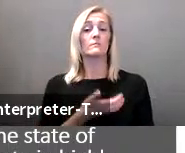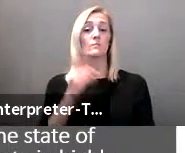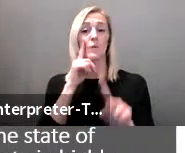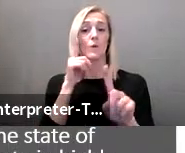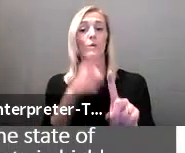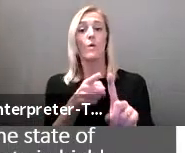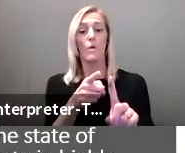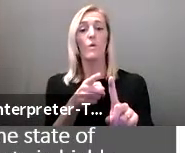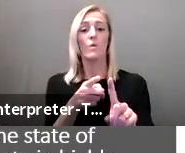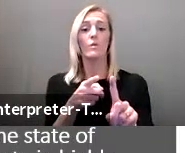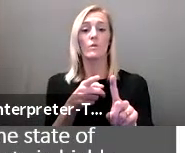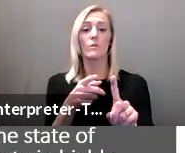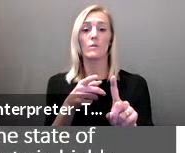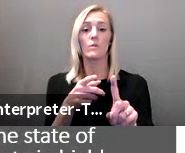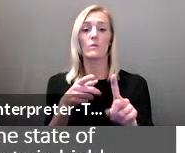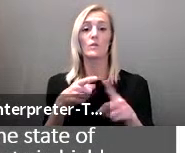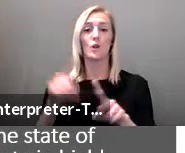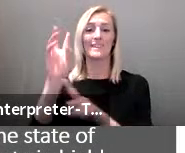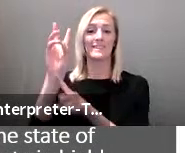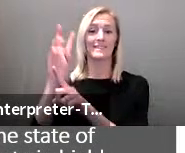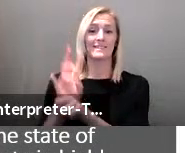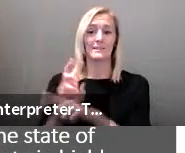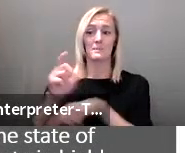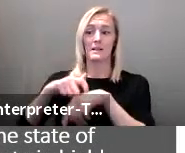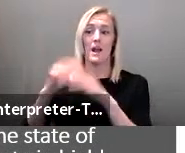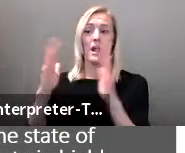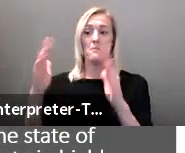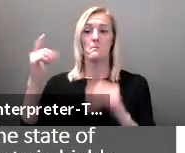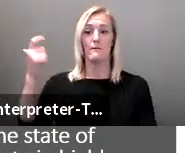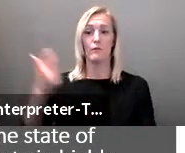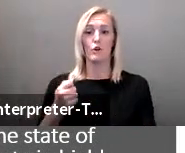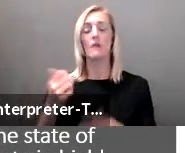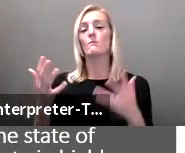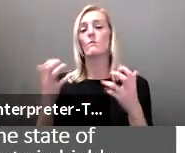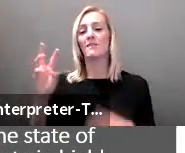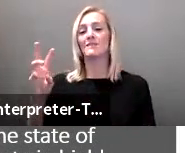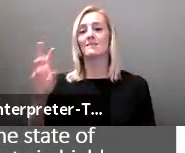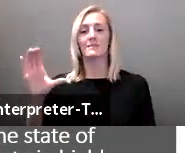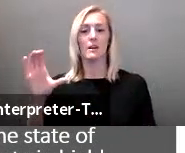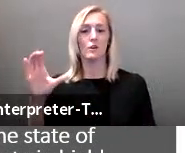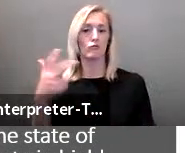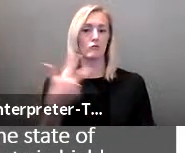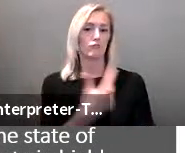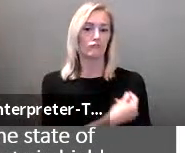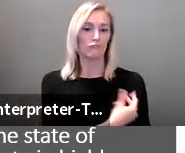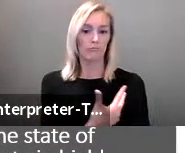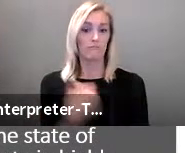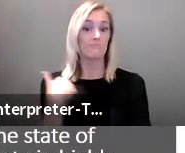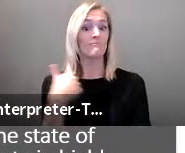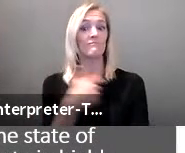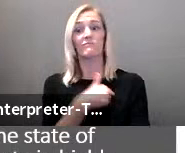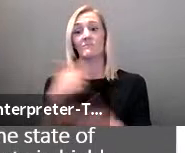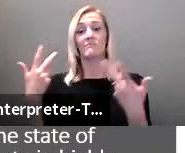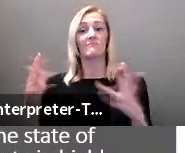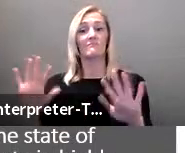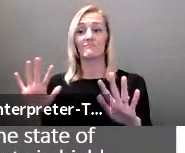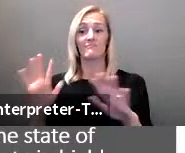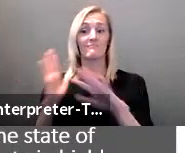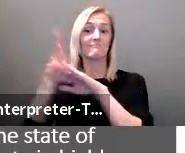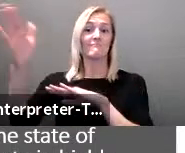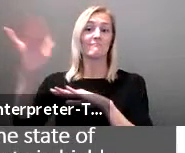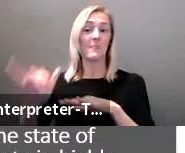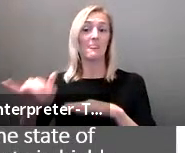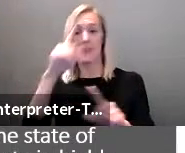the 6-month period of the grant, was to get 600 shots in the arms. We've already accomplished that goal. So